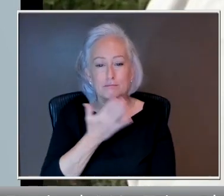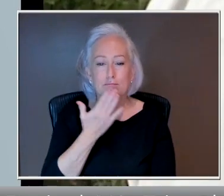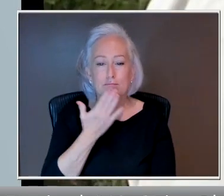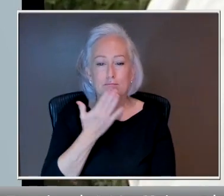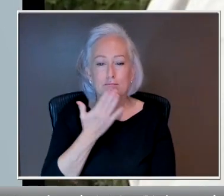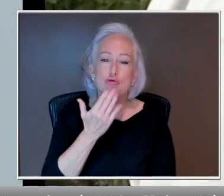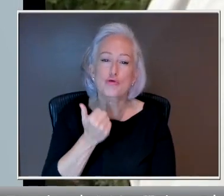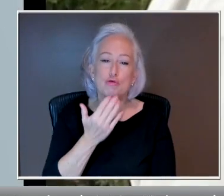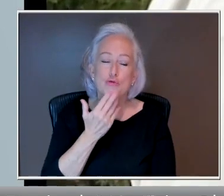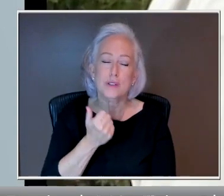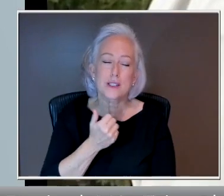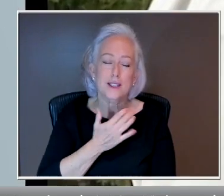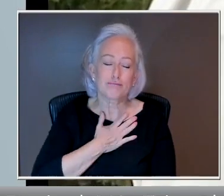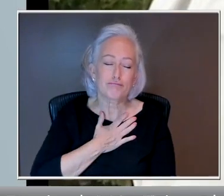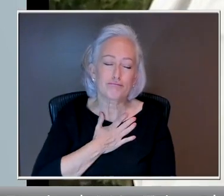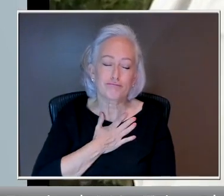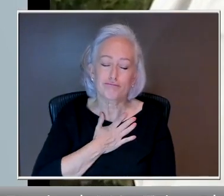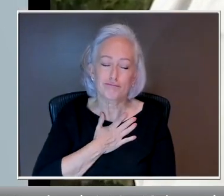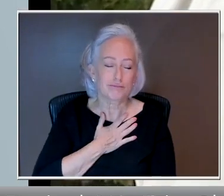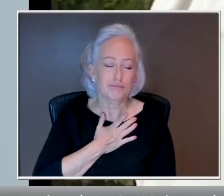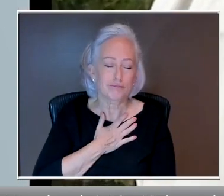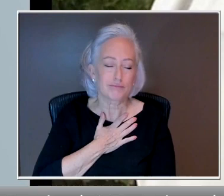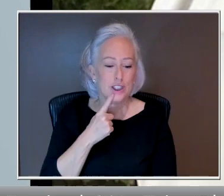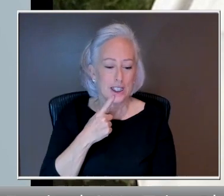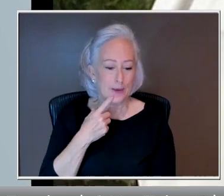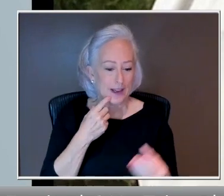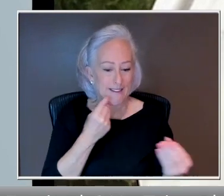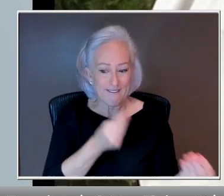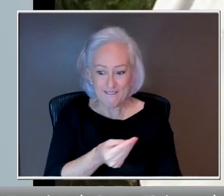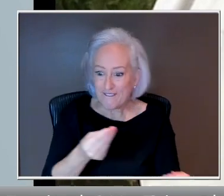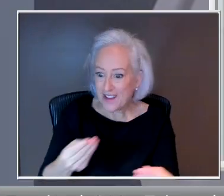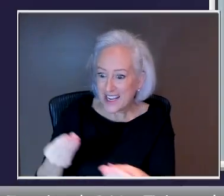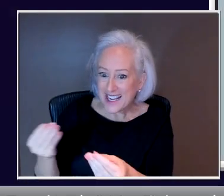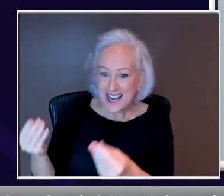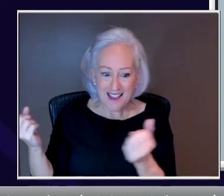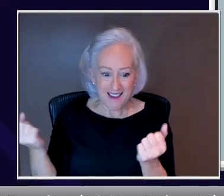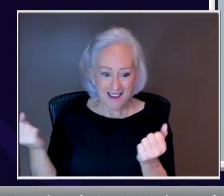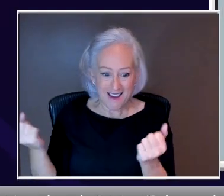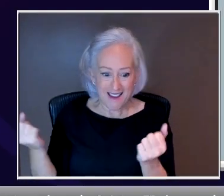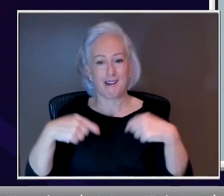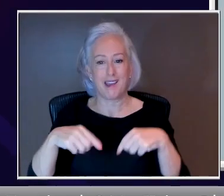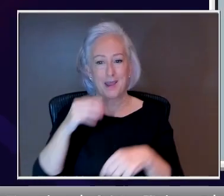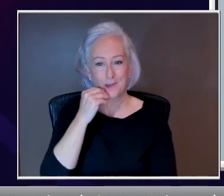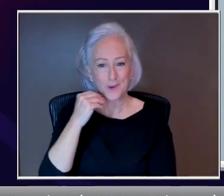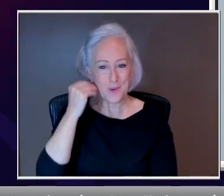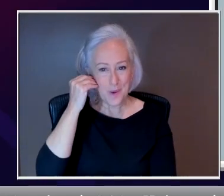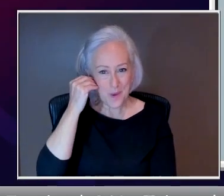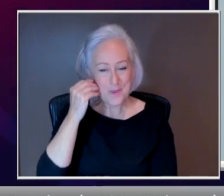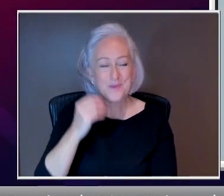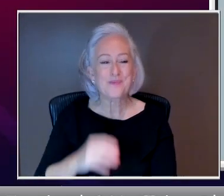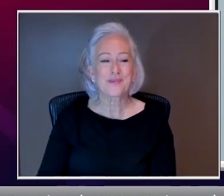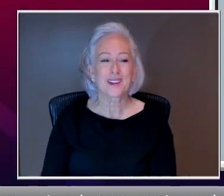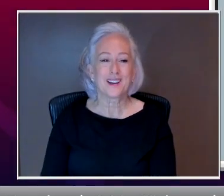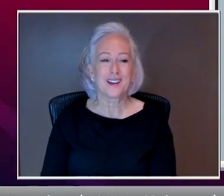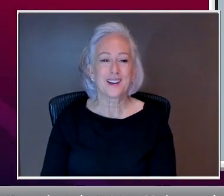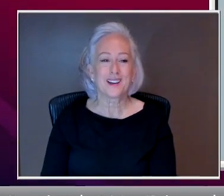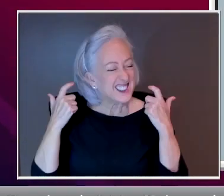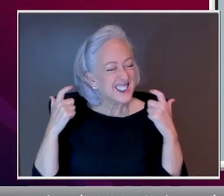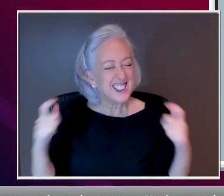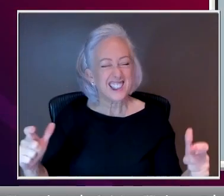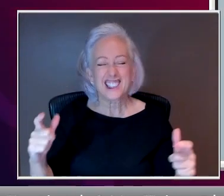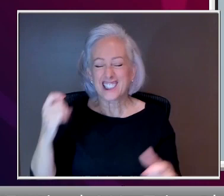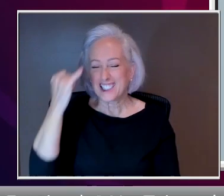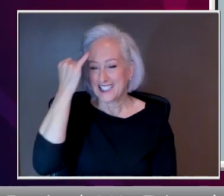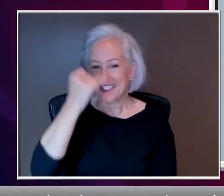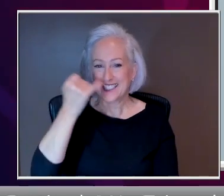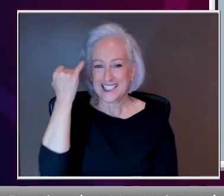world. She would feed everybody who would come over to the house. We had a big Italian family, and they were just